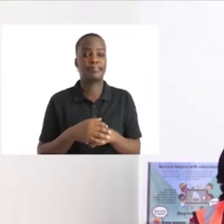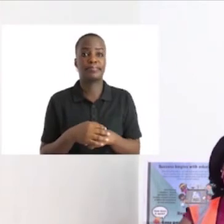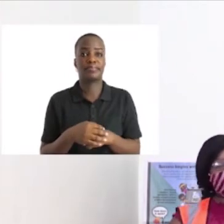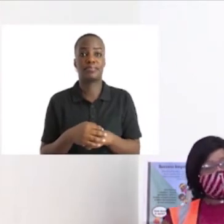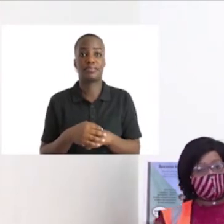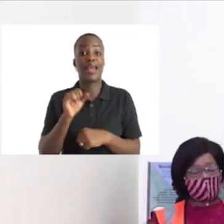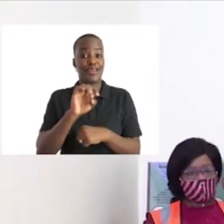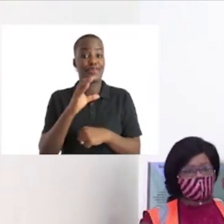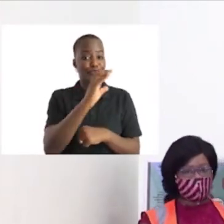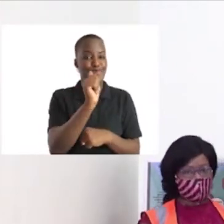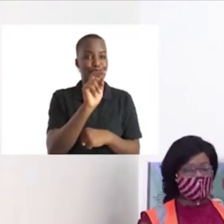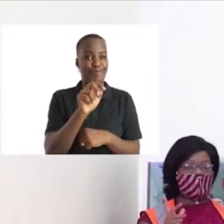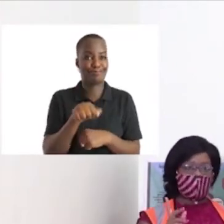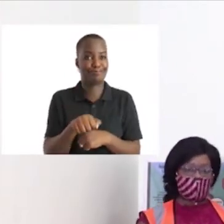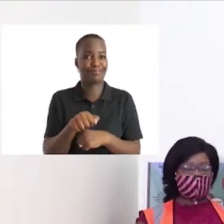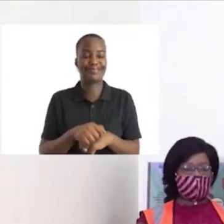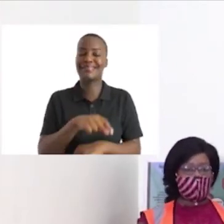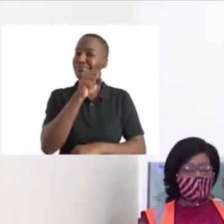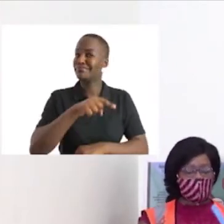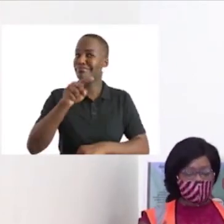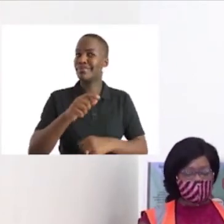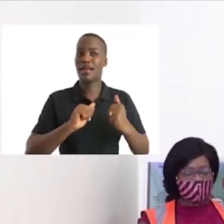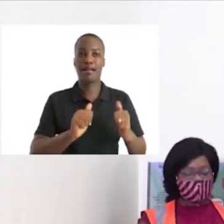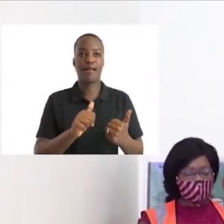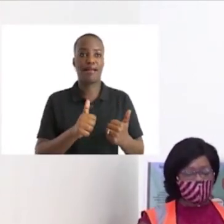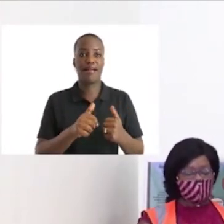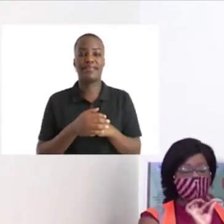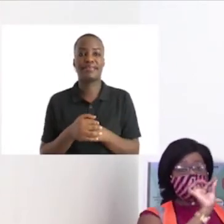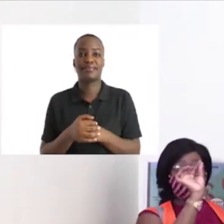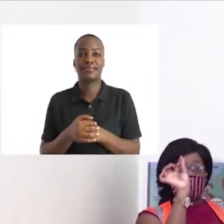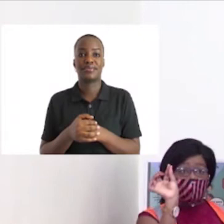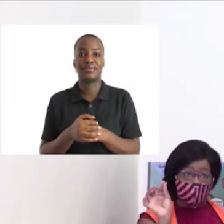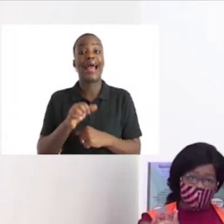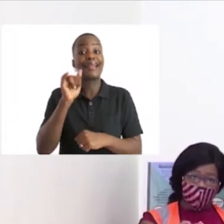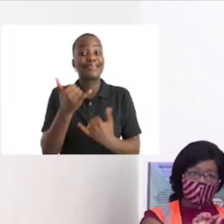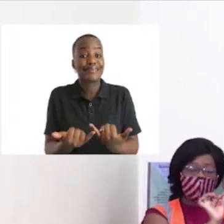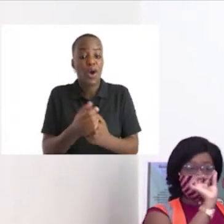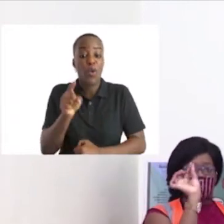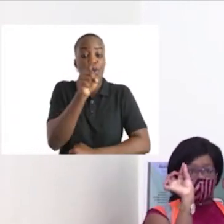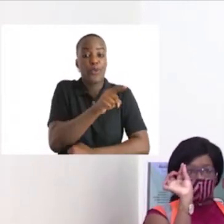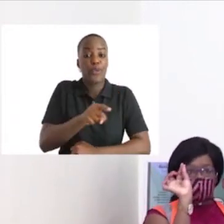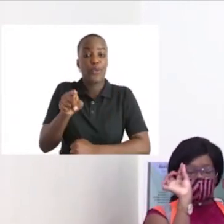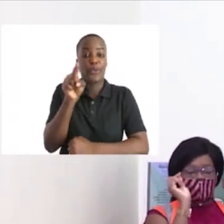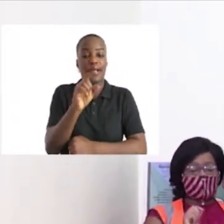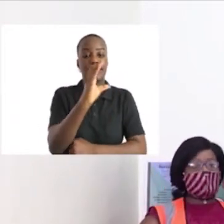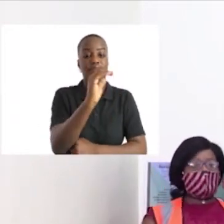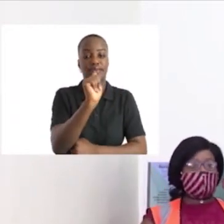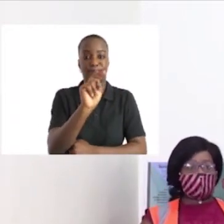you thought the answer was can as well, well done. Please can you circle the word